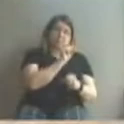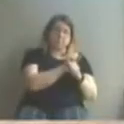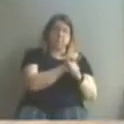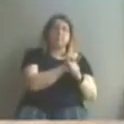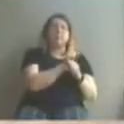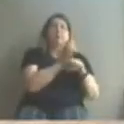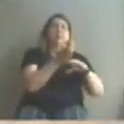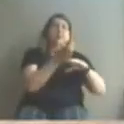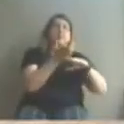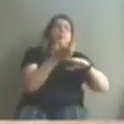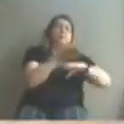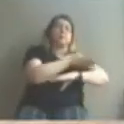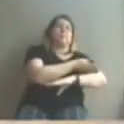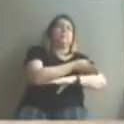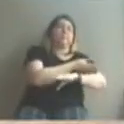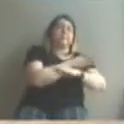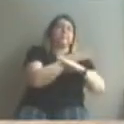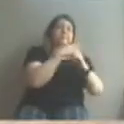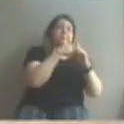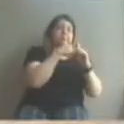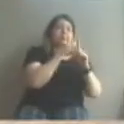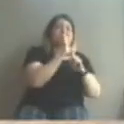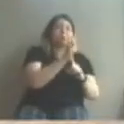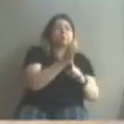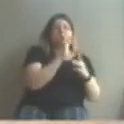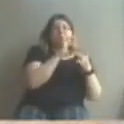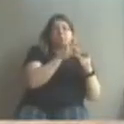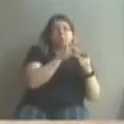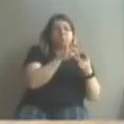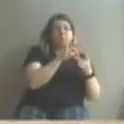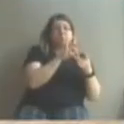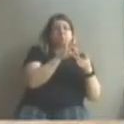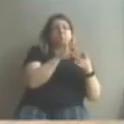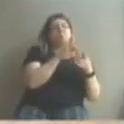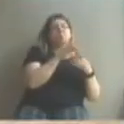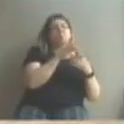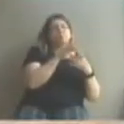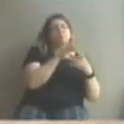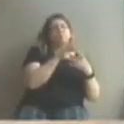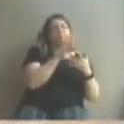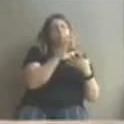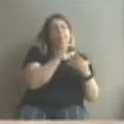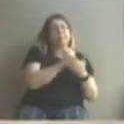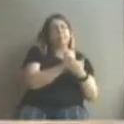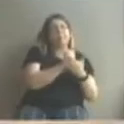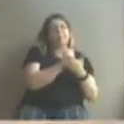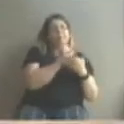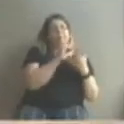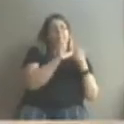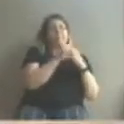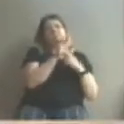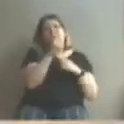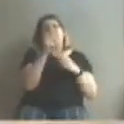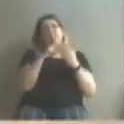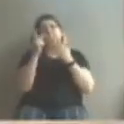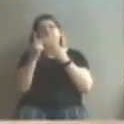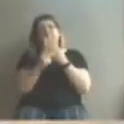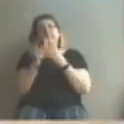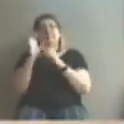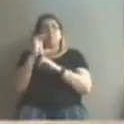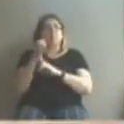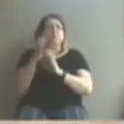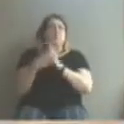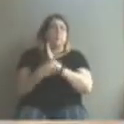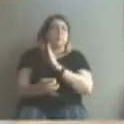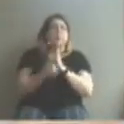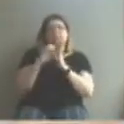try to increase positive culture and relationships and belonging and try to address and help couple with some of our other initiatives with cultural competence,